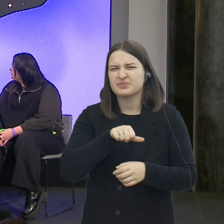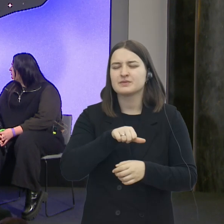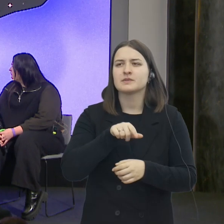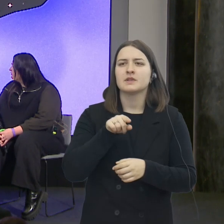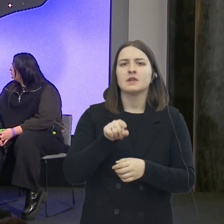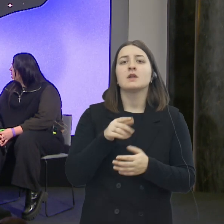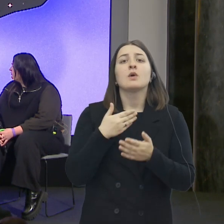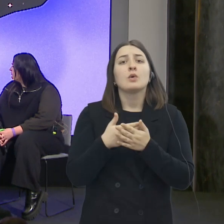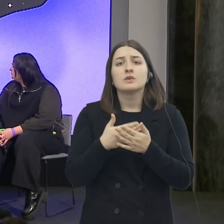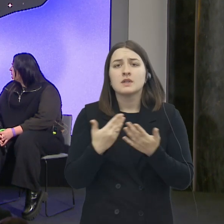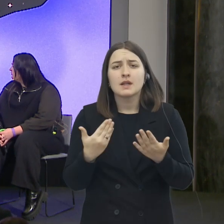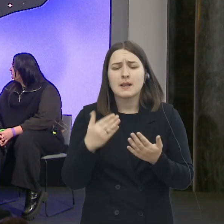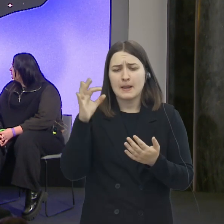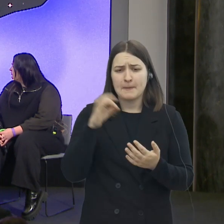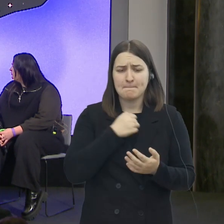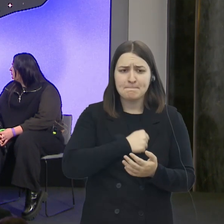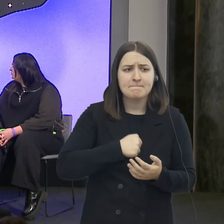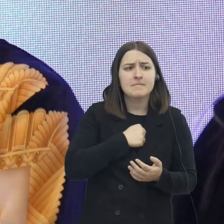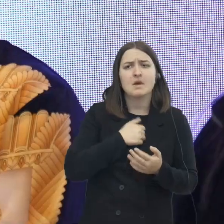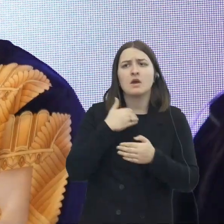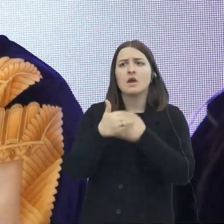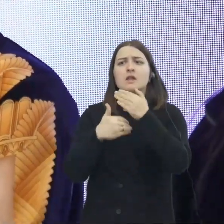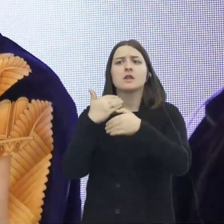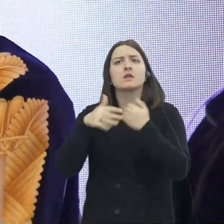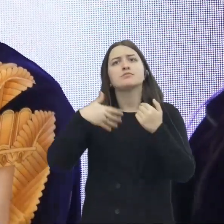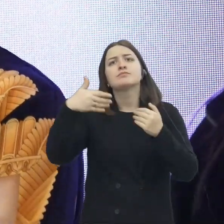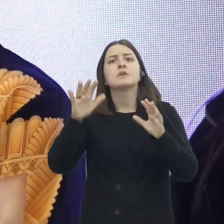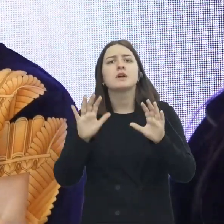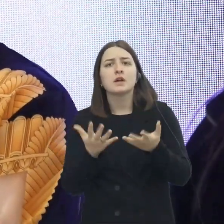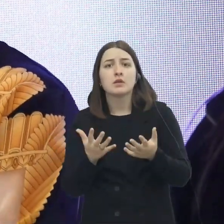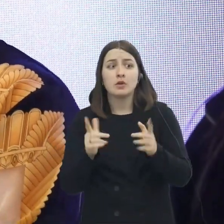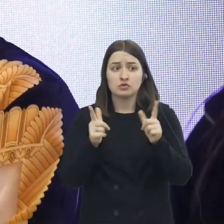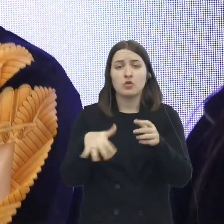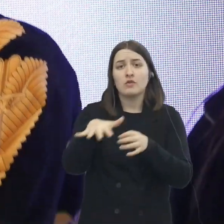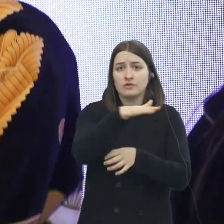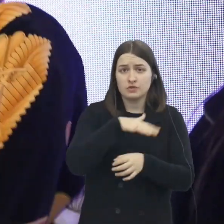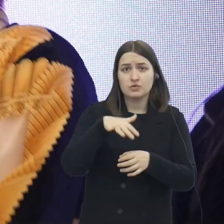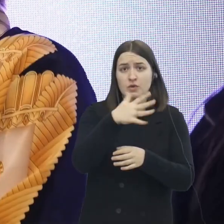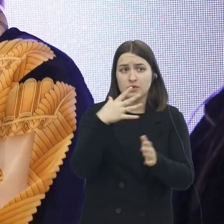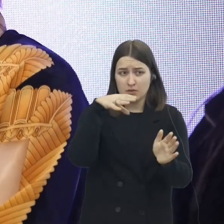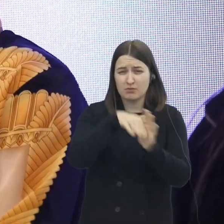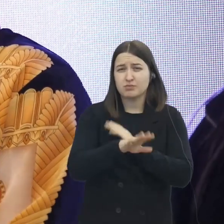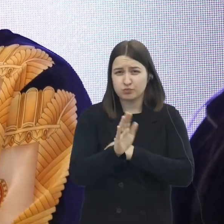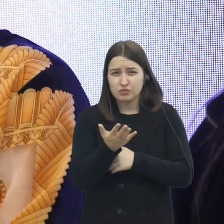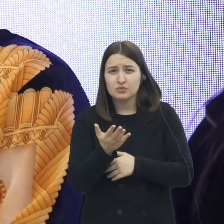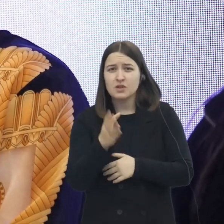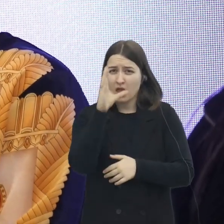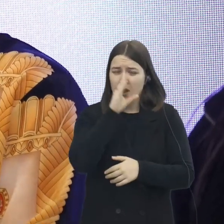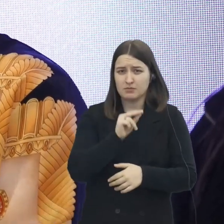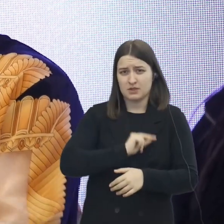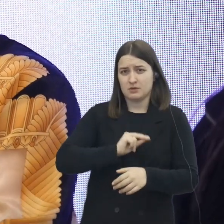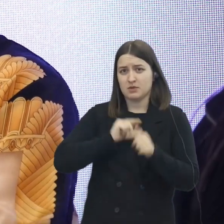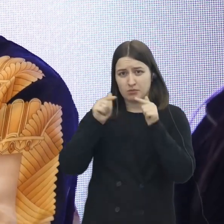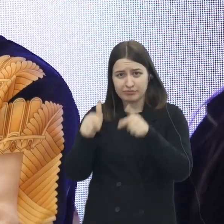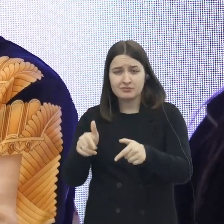in society, will they be able to get a job, will they be able to have a decent life, and then often like